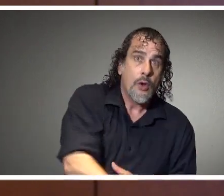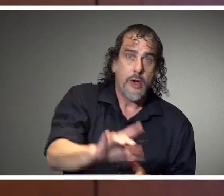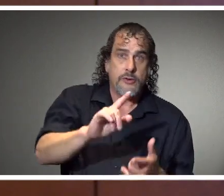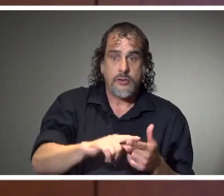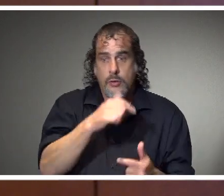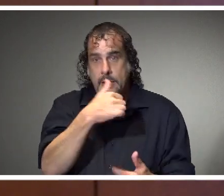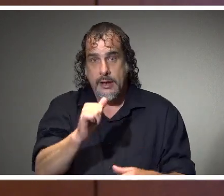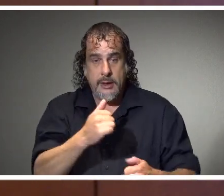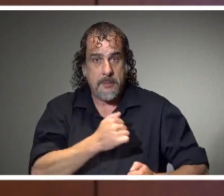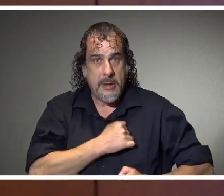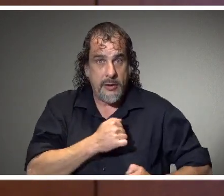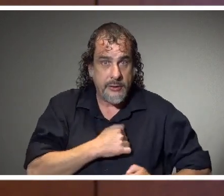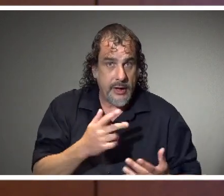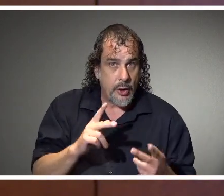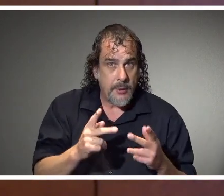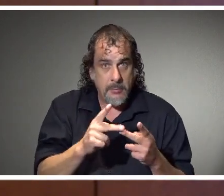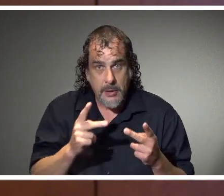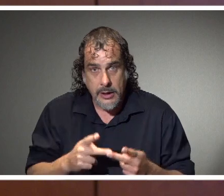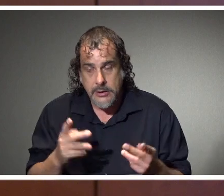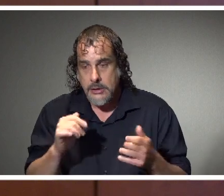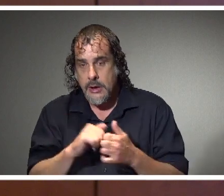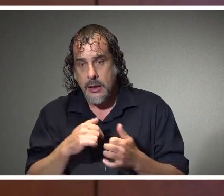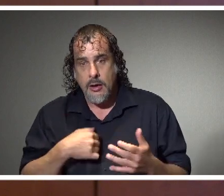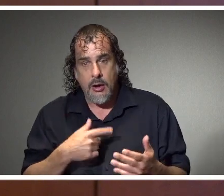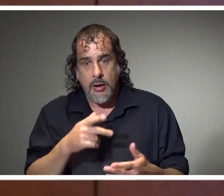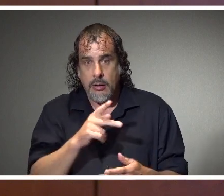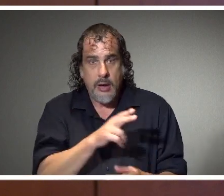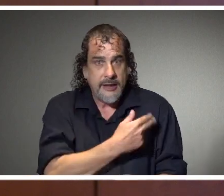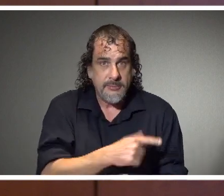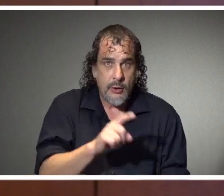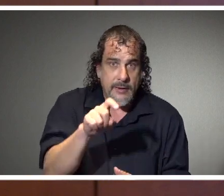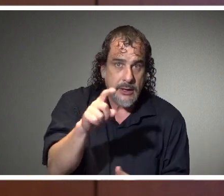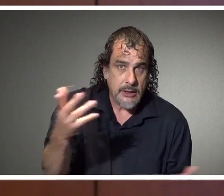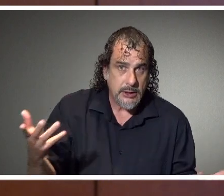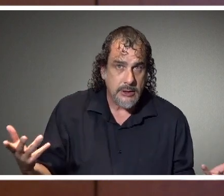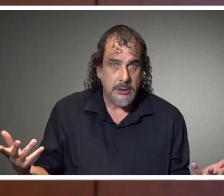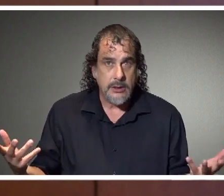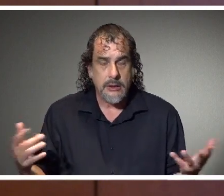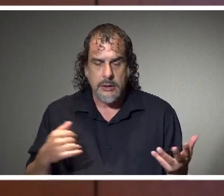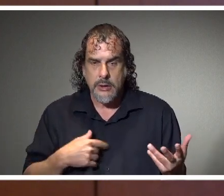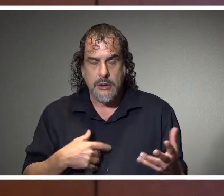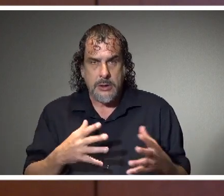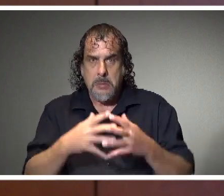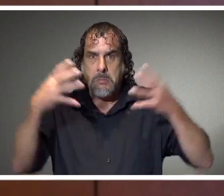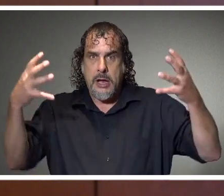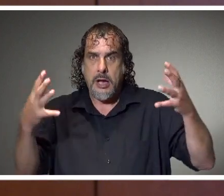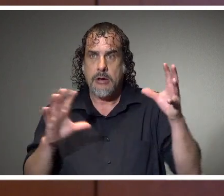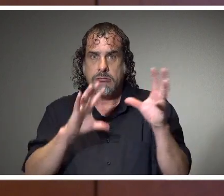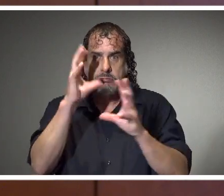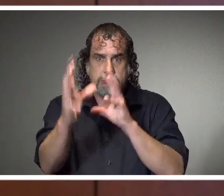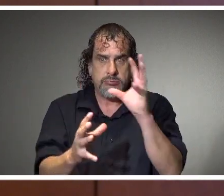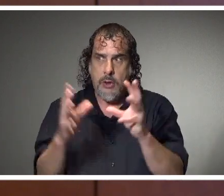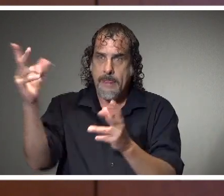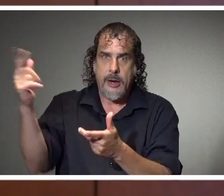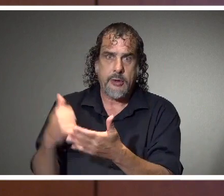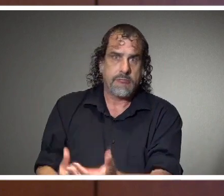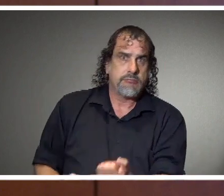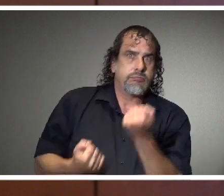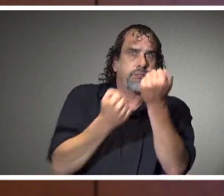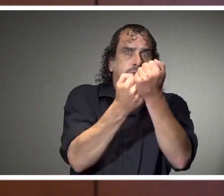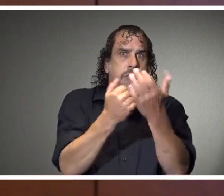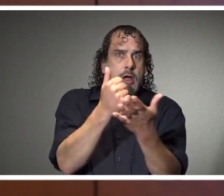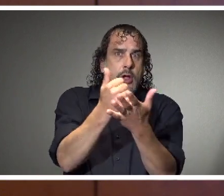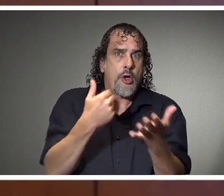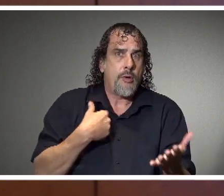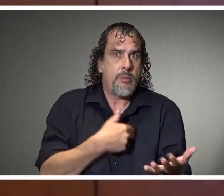military personnel or those support personnel at a moment's notice when they need it. So it's a huge arm that's coming into the fight with us that's going to be able